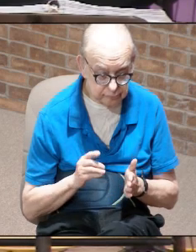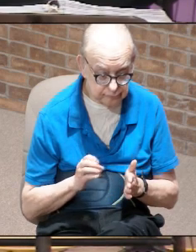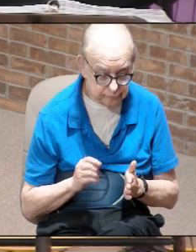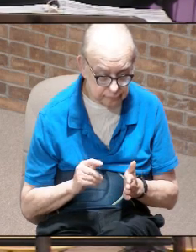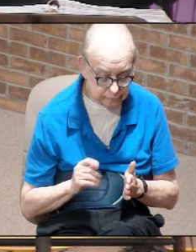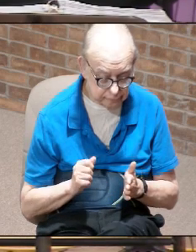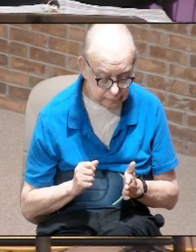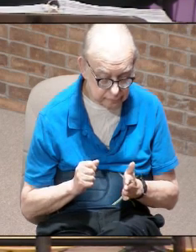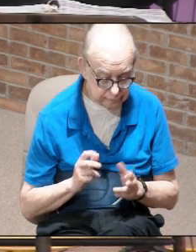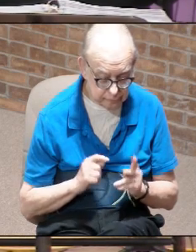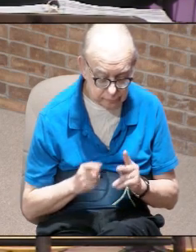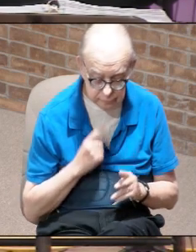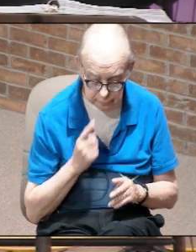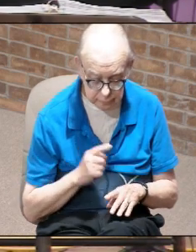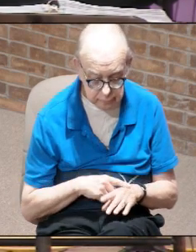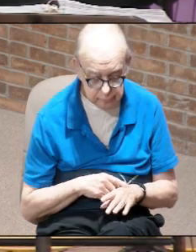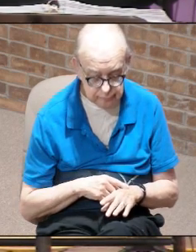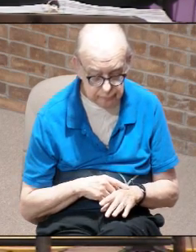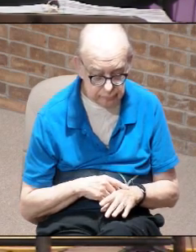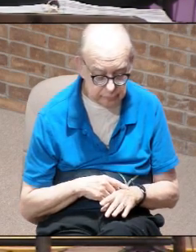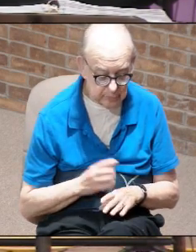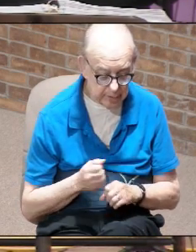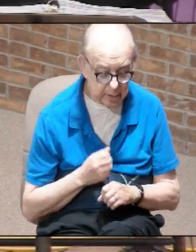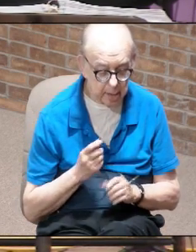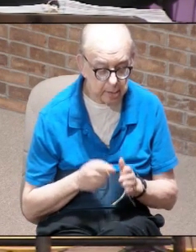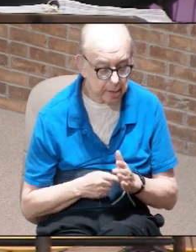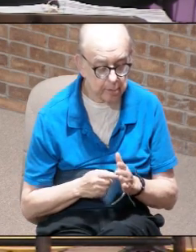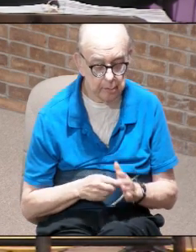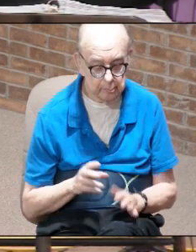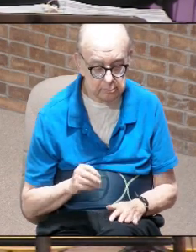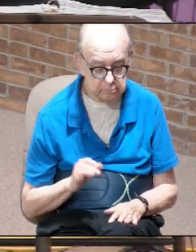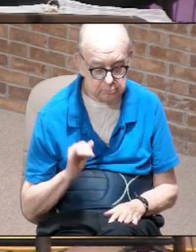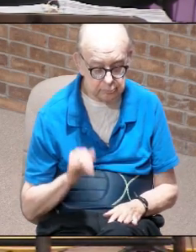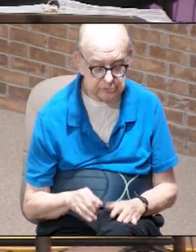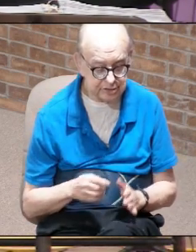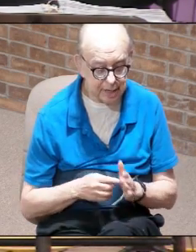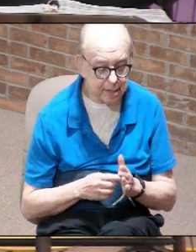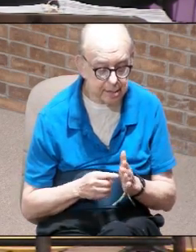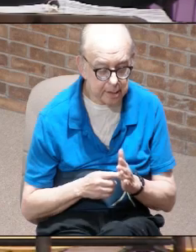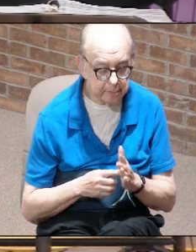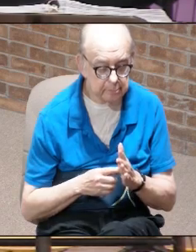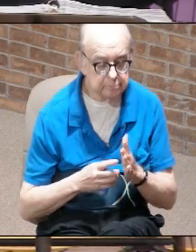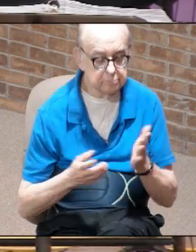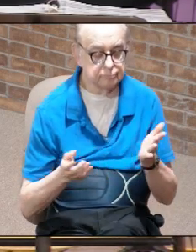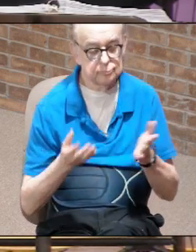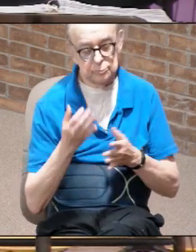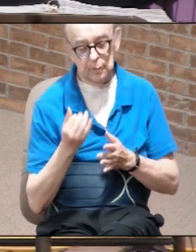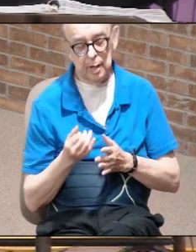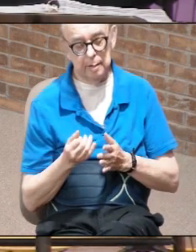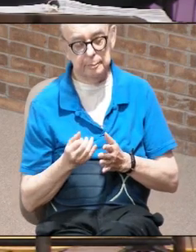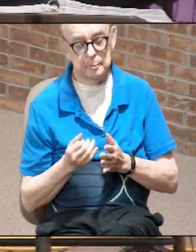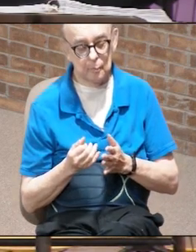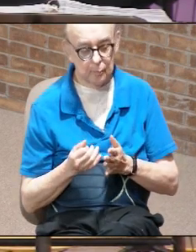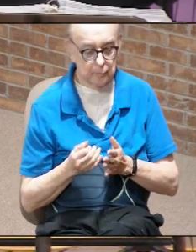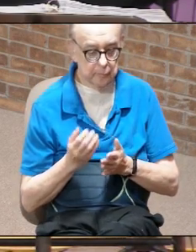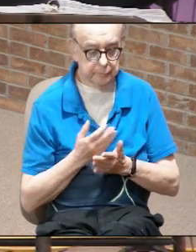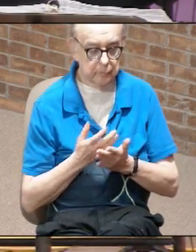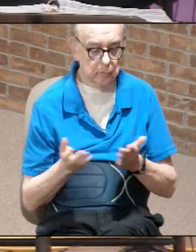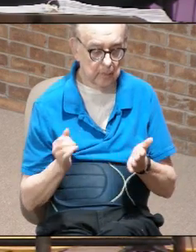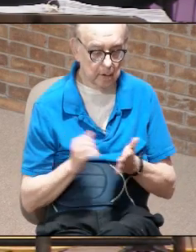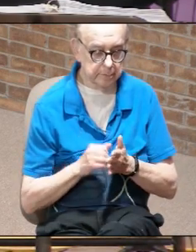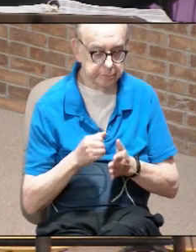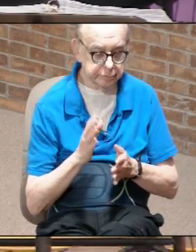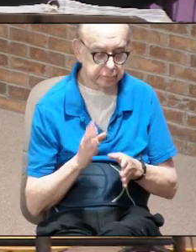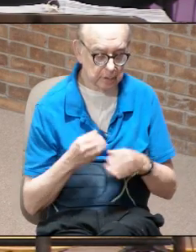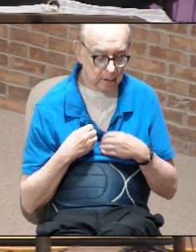I hear people all the time saying, I'm going to get out of debt. No, we stay in debt. Why? Everything that